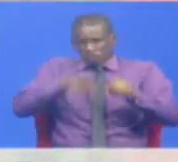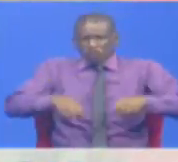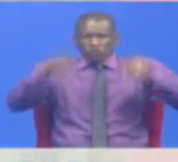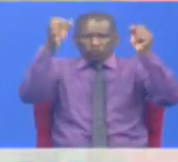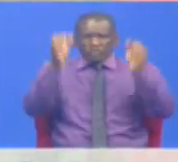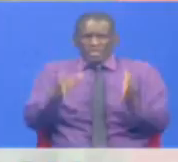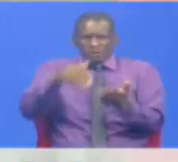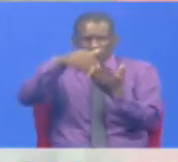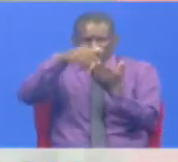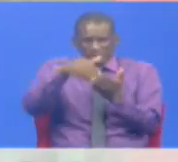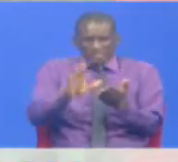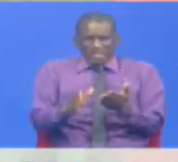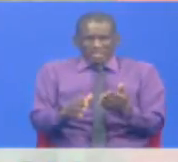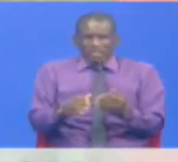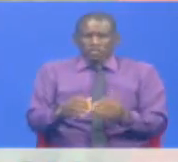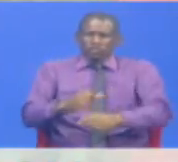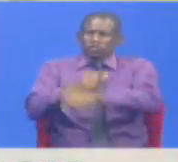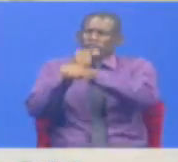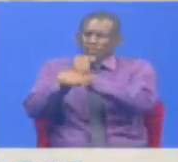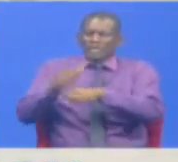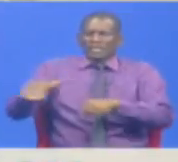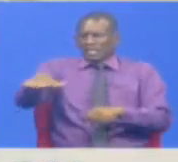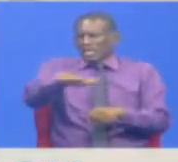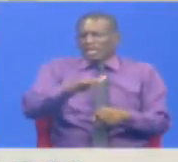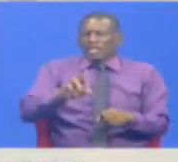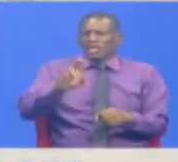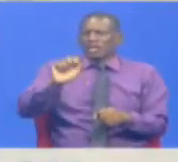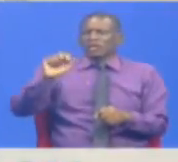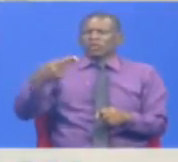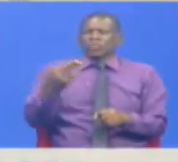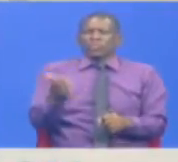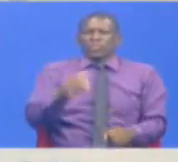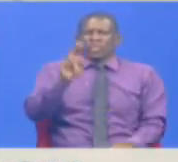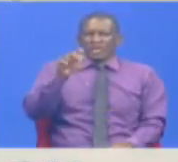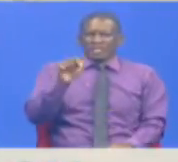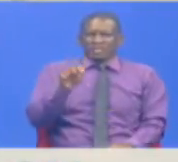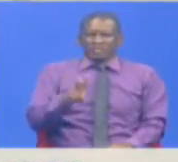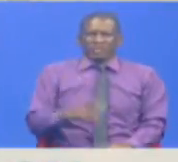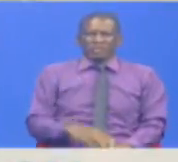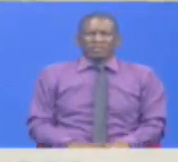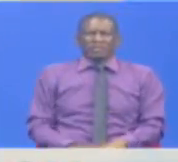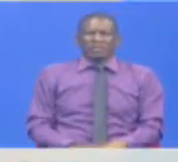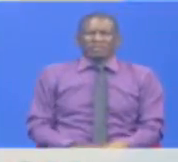been sent to secure the area. Ruth Sarmoy, NTV.